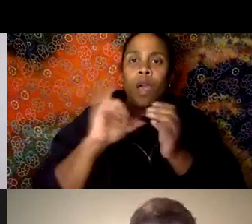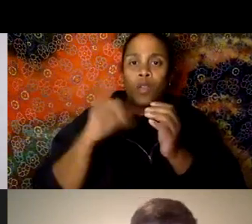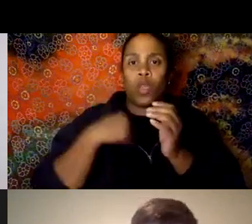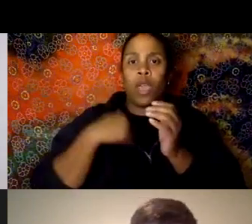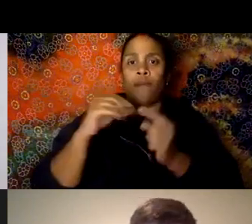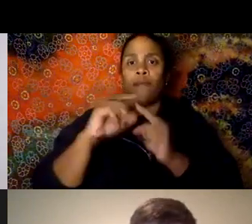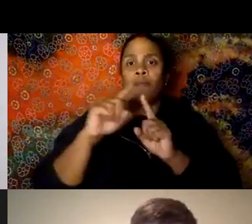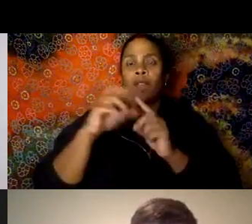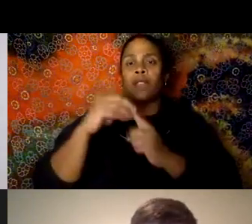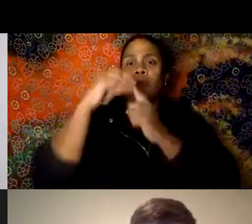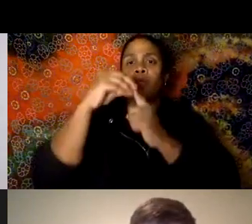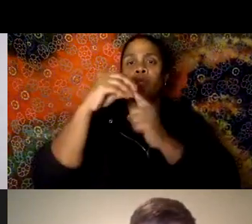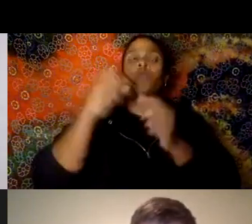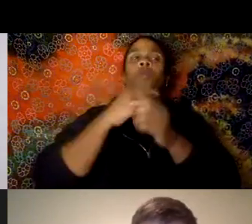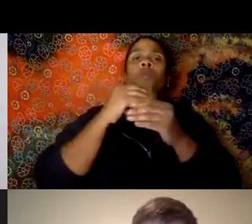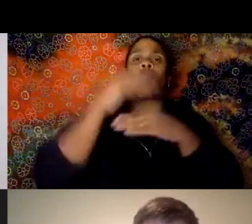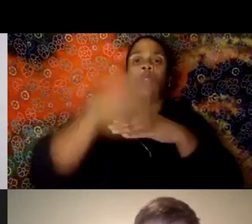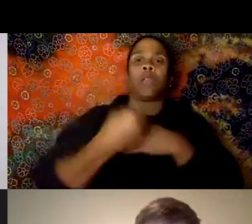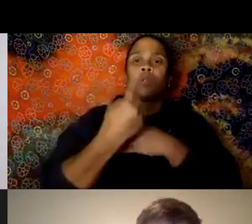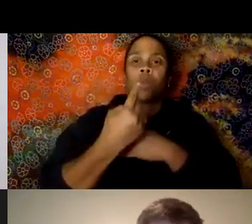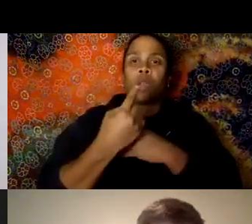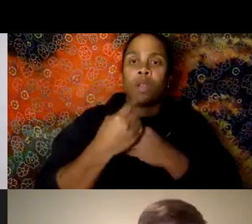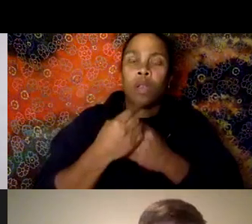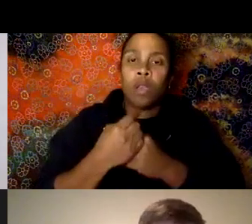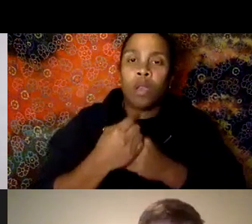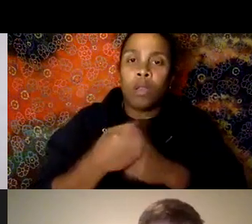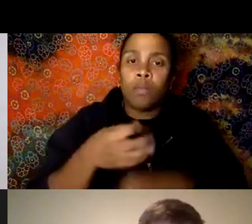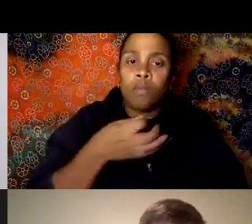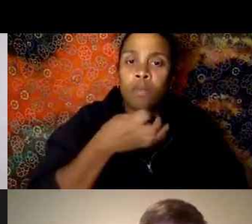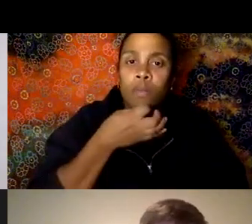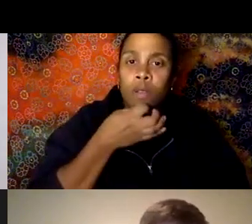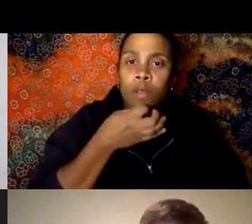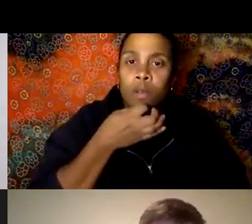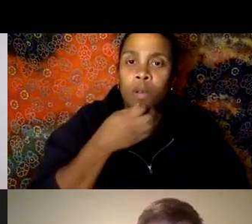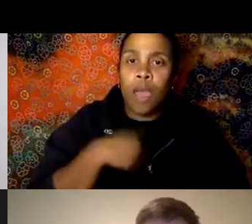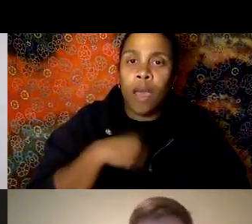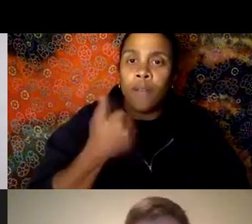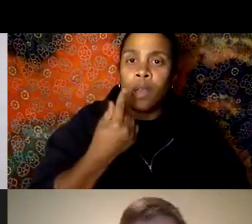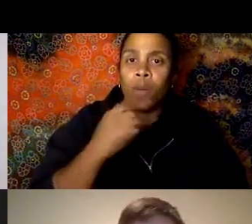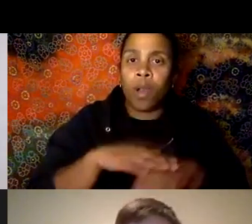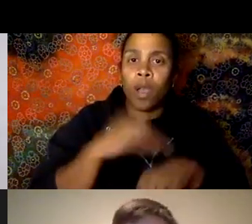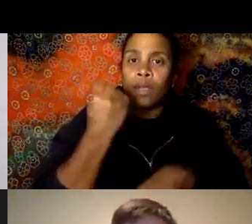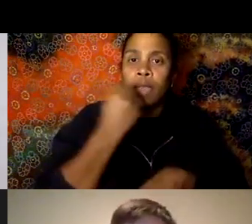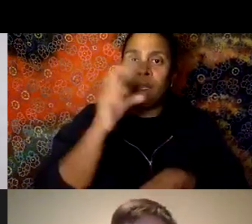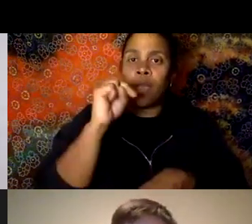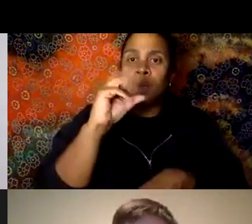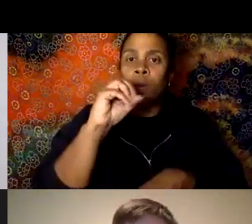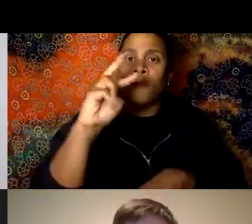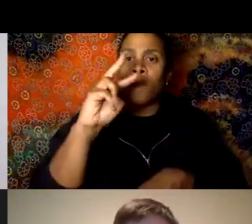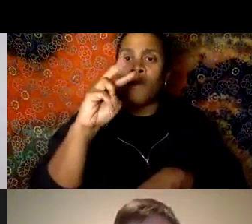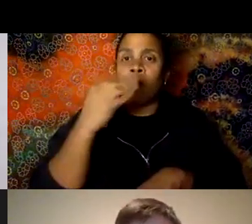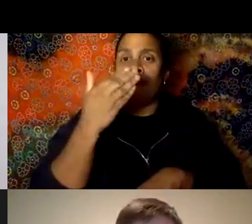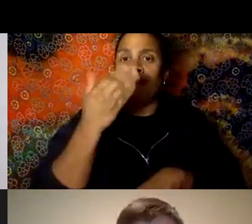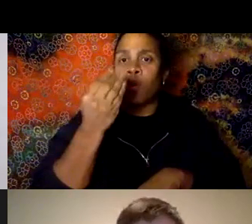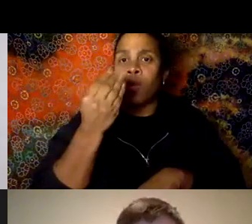Sunday, November 1 from 4 to 8 p.m. Pacific time. And then we have another one on Saturday, November 14. And we have a middle of the night